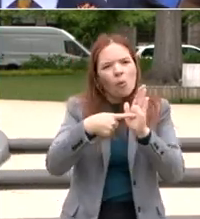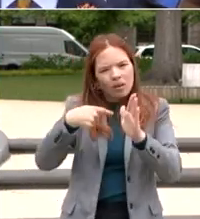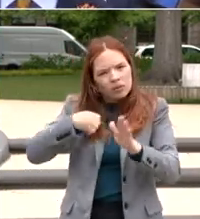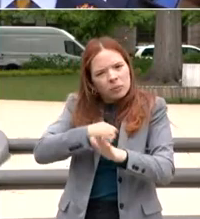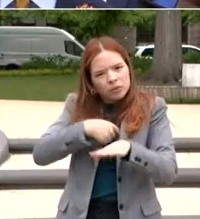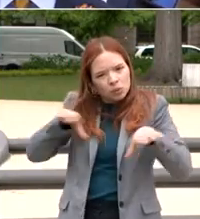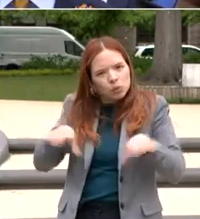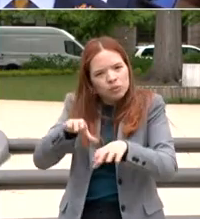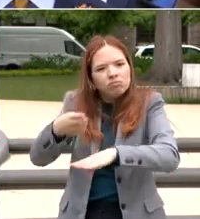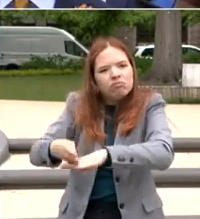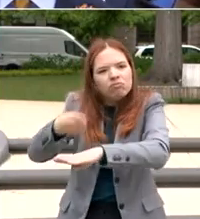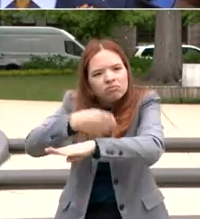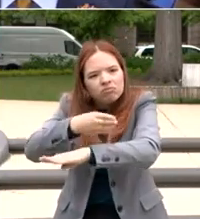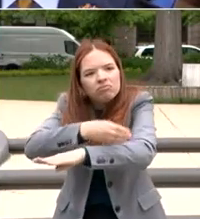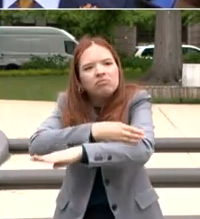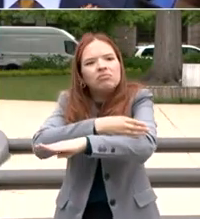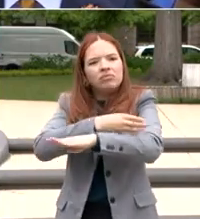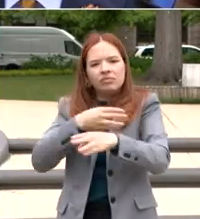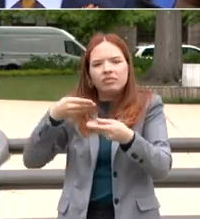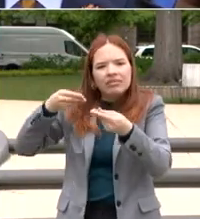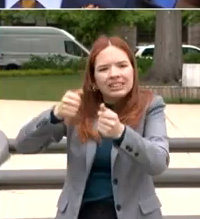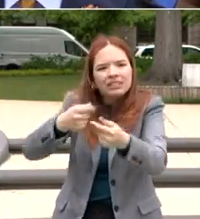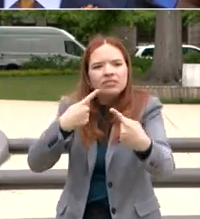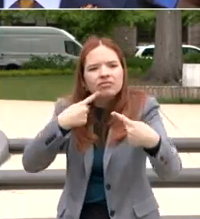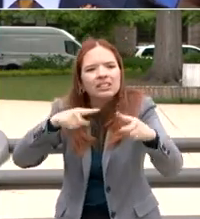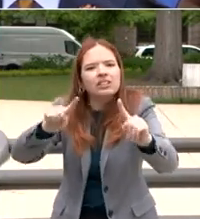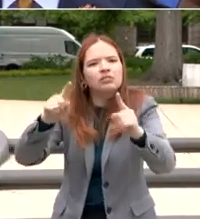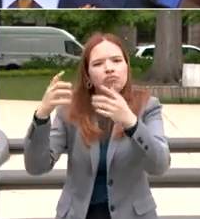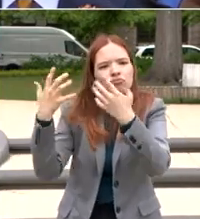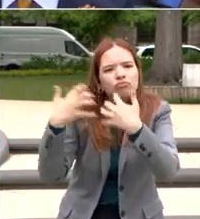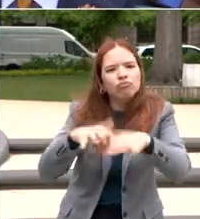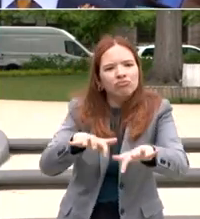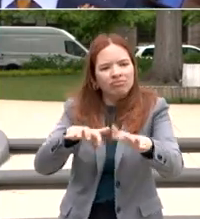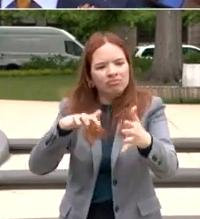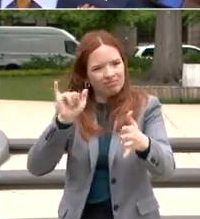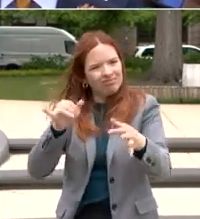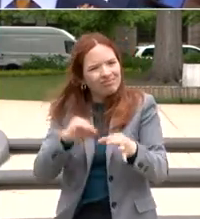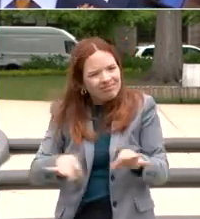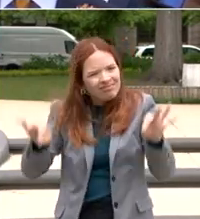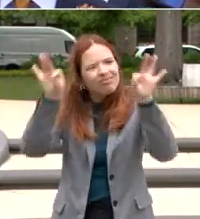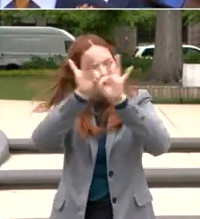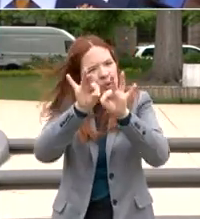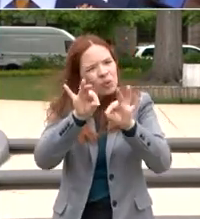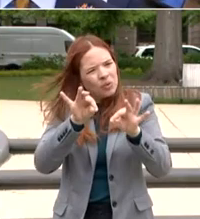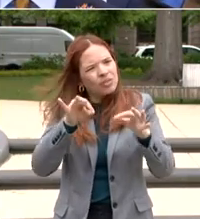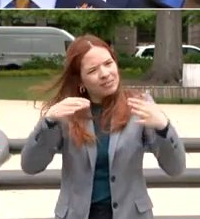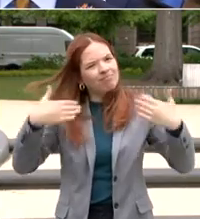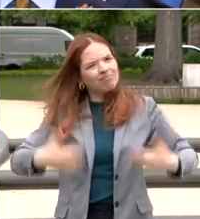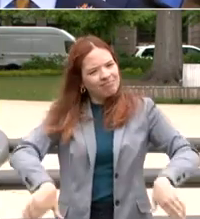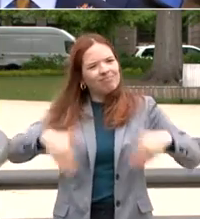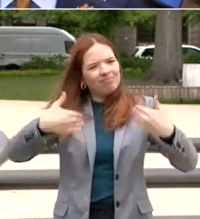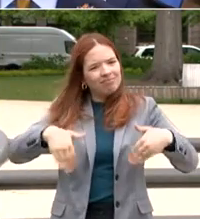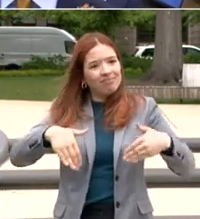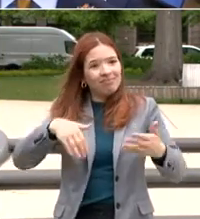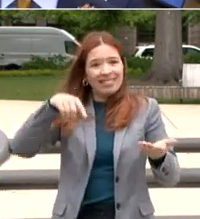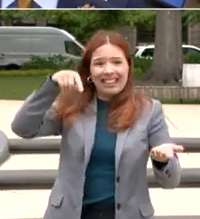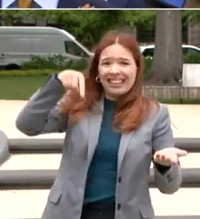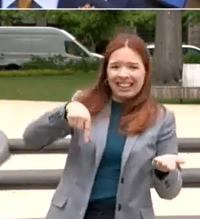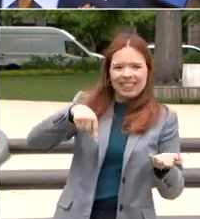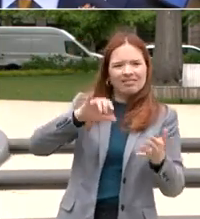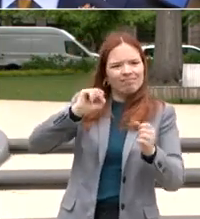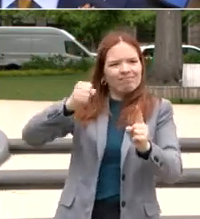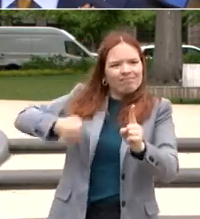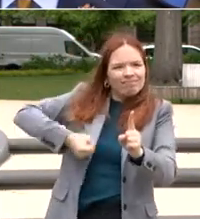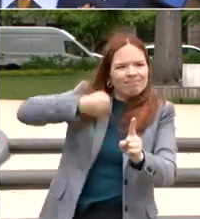about all of the ways that people move to and through downtown will absolutely have a net negative impact on downtown's recovery.